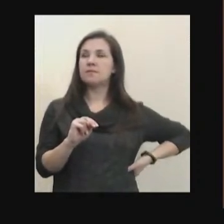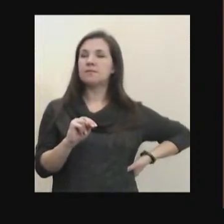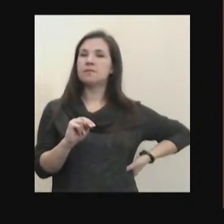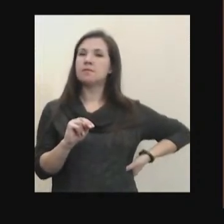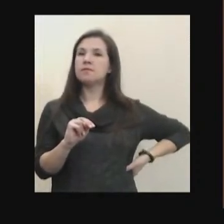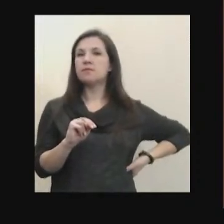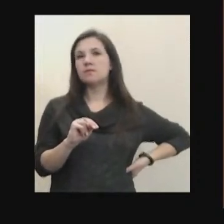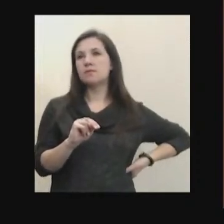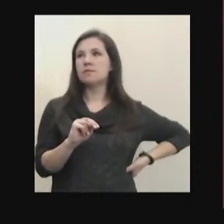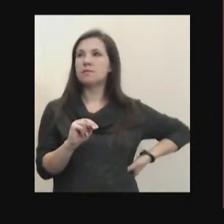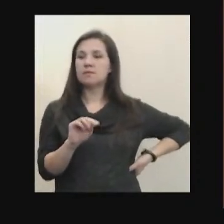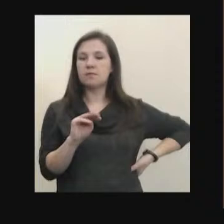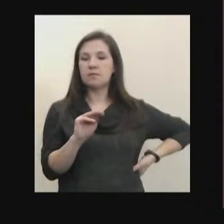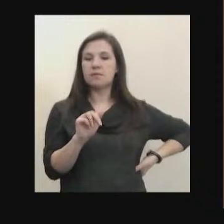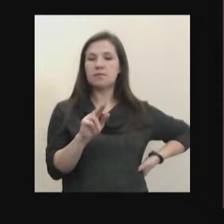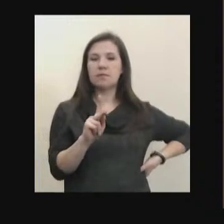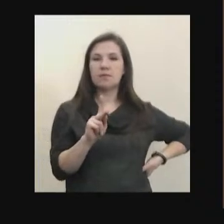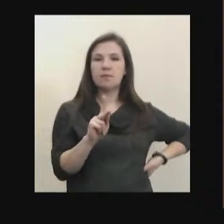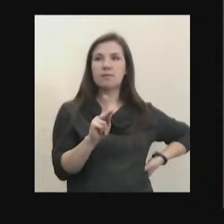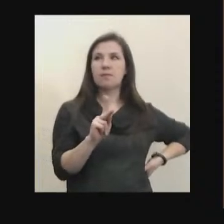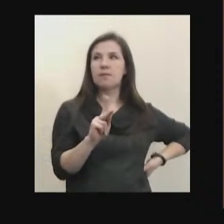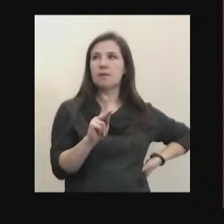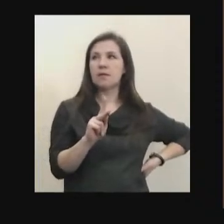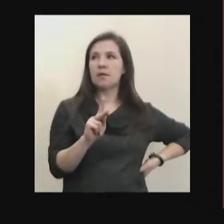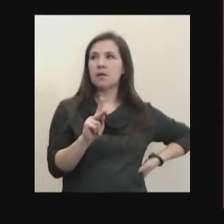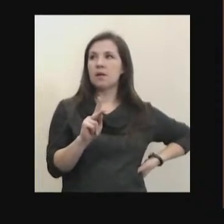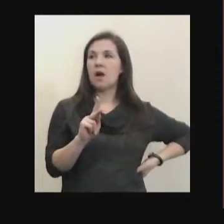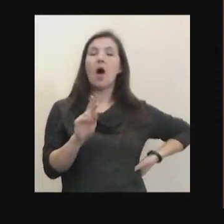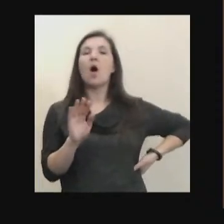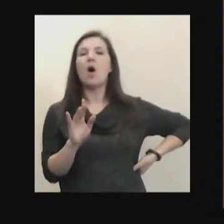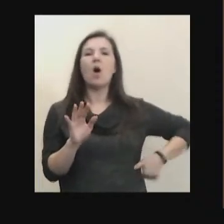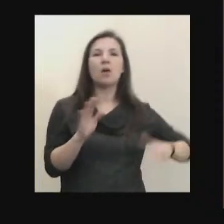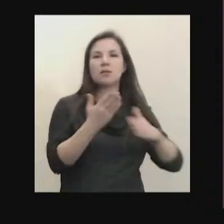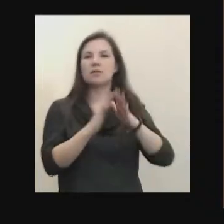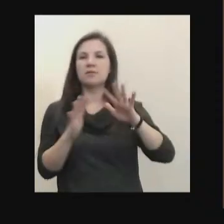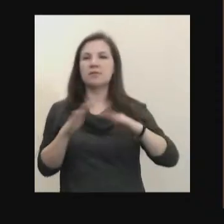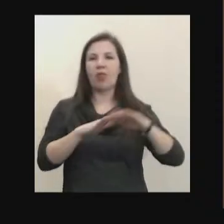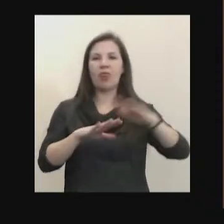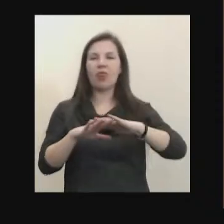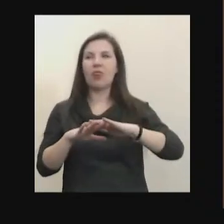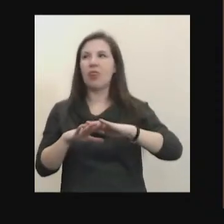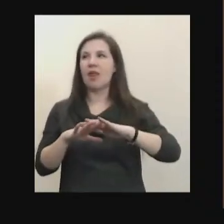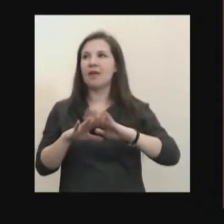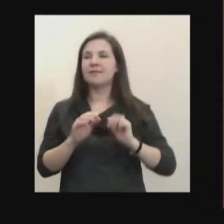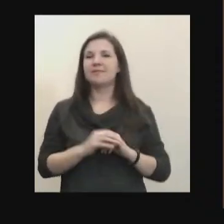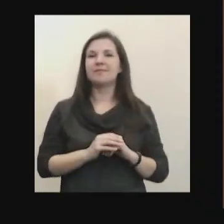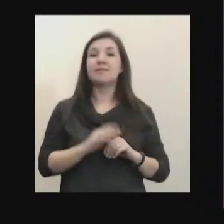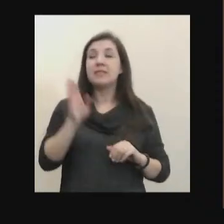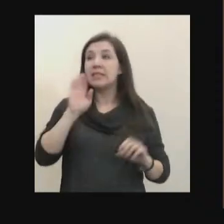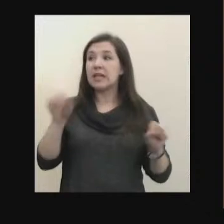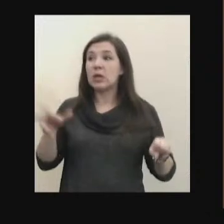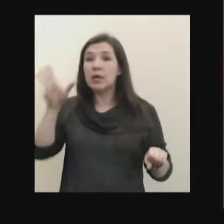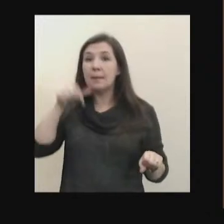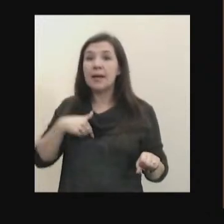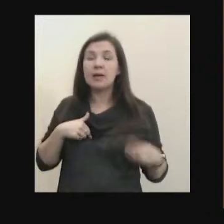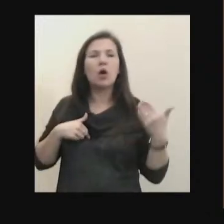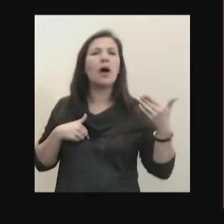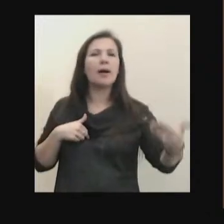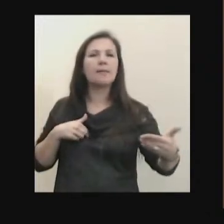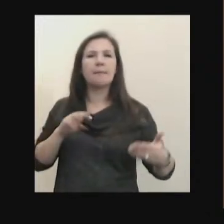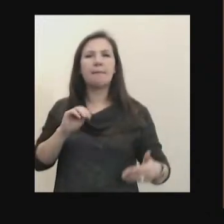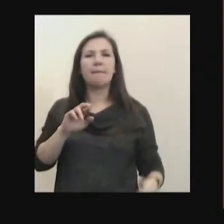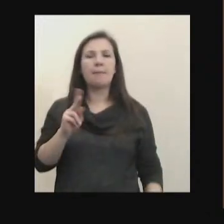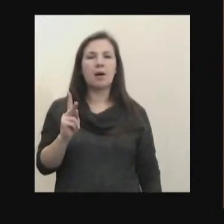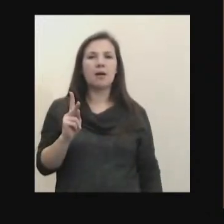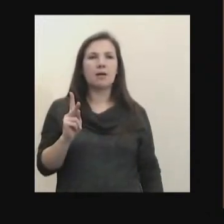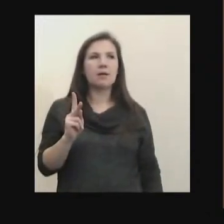How about Mark Summer Hi, from Mark. the... Pocket. Oh, go Hi, ahead. County Executive. Can you hear me? Yeah, go ahead, Mark.